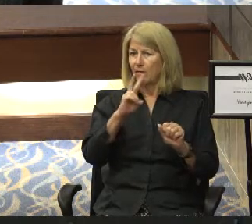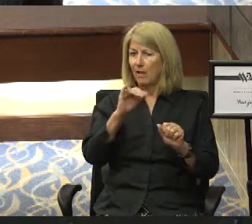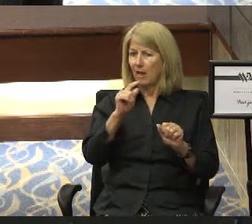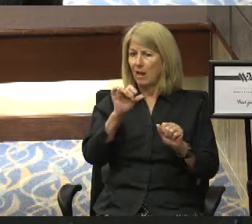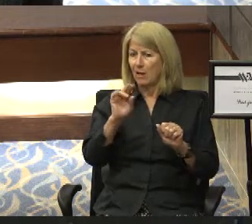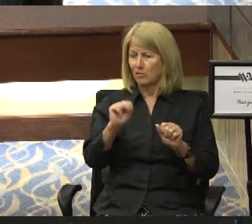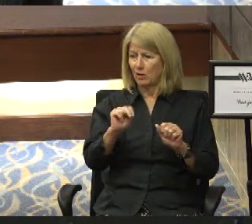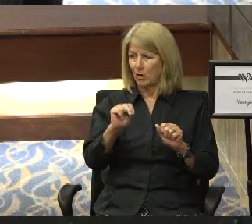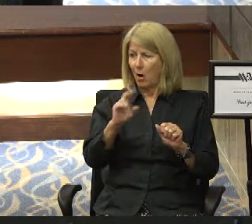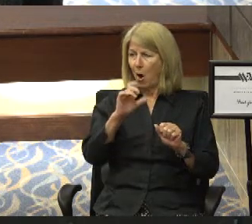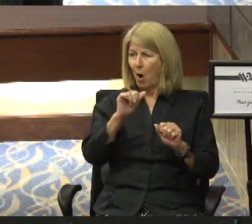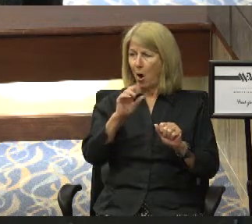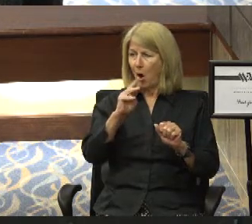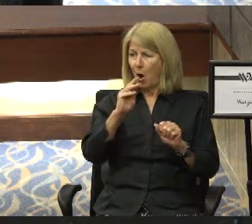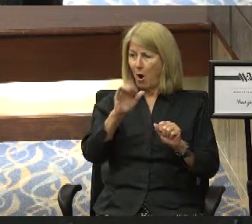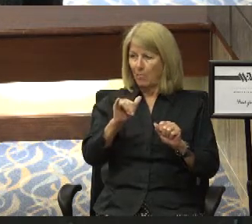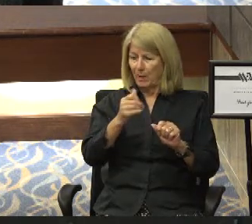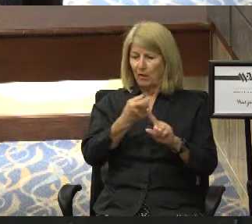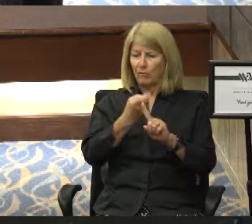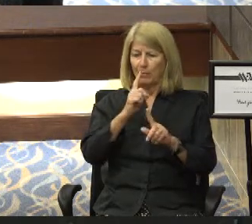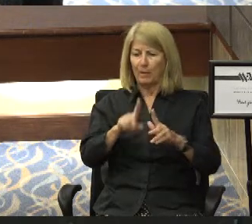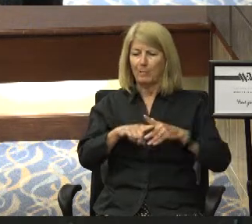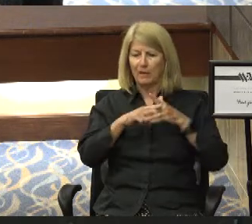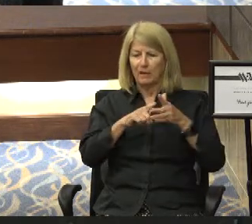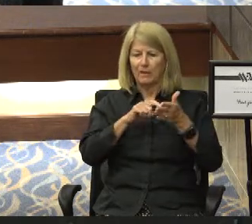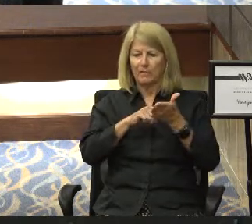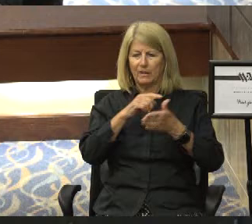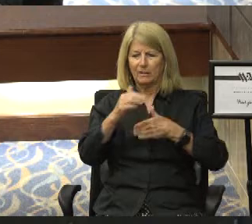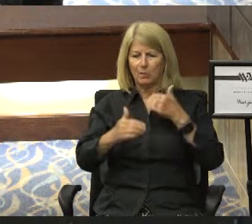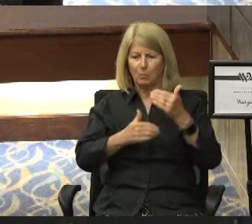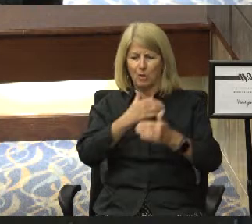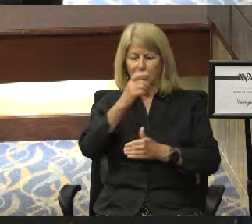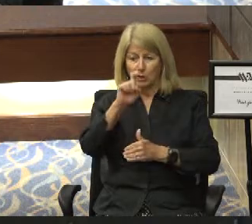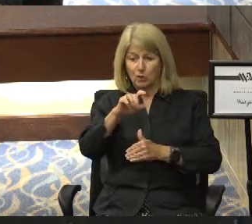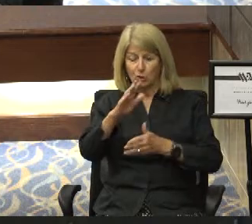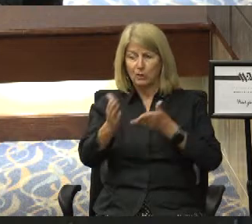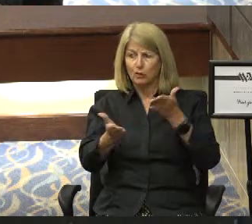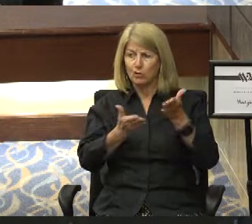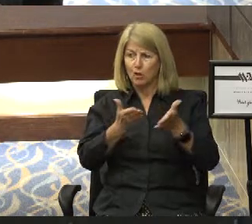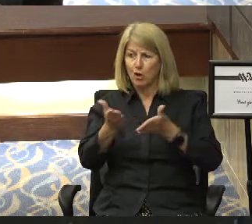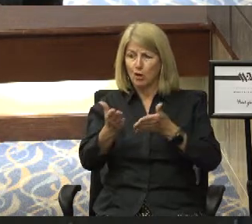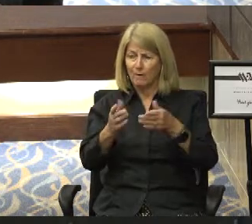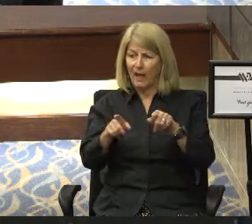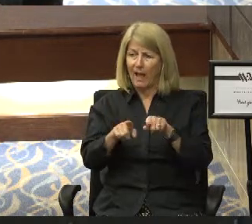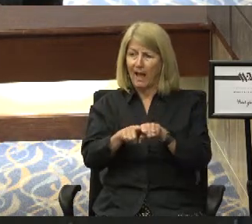this process. And I think it should serve as